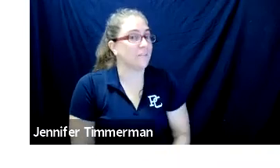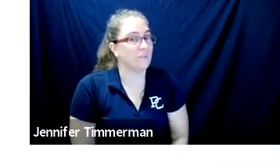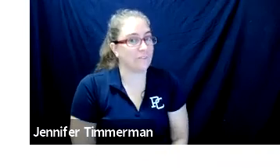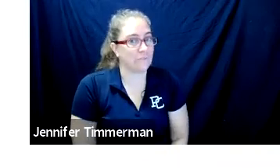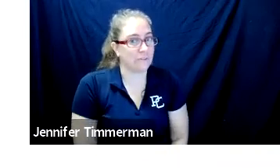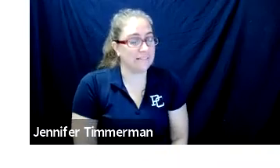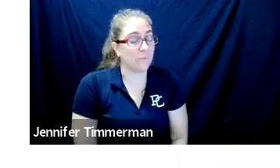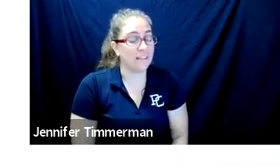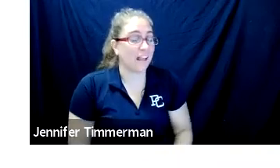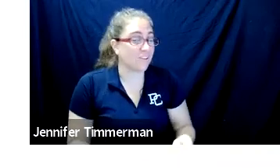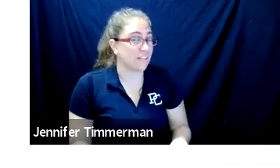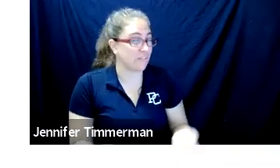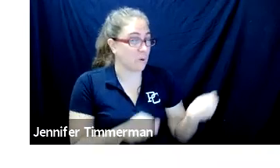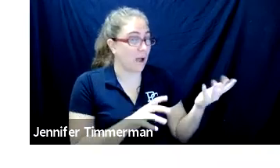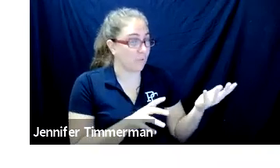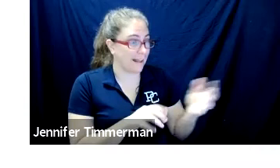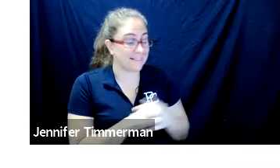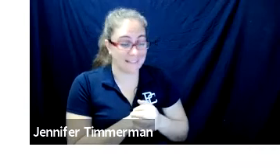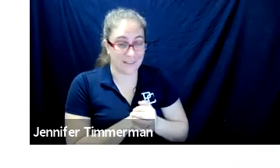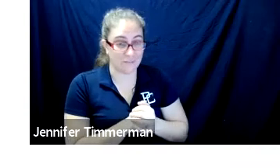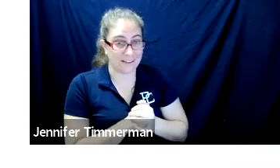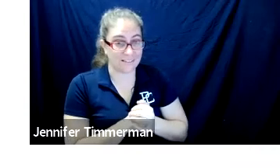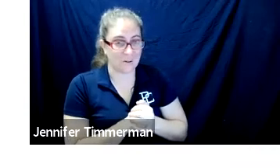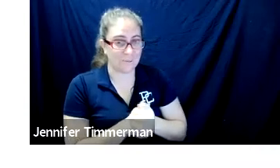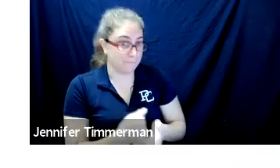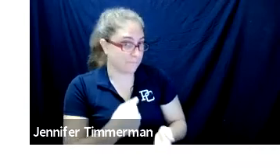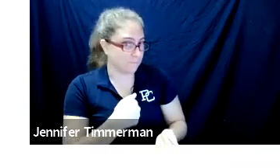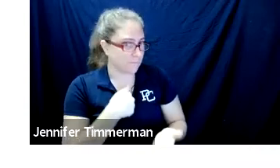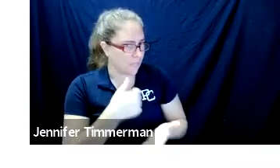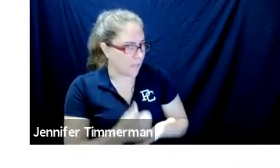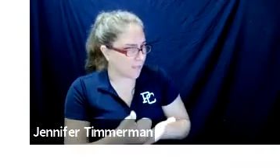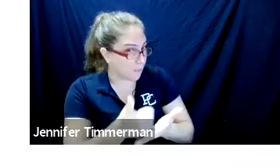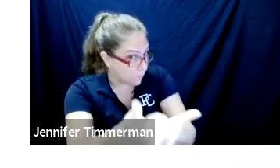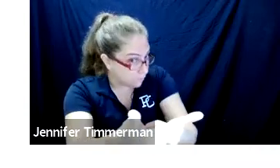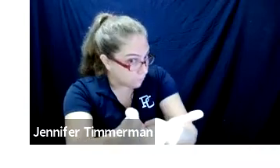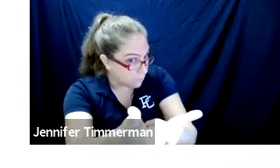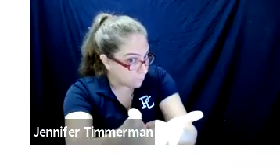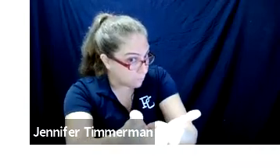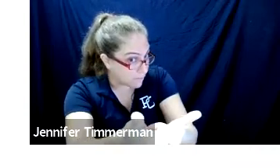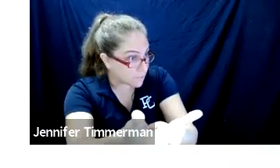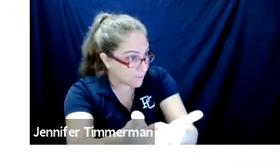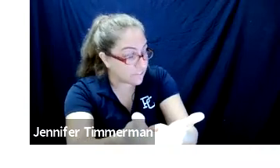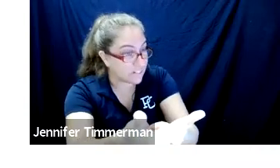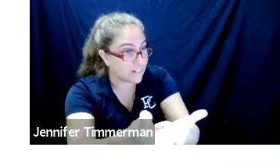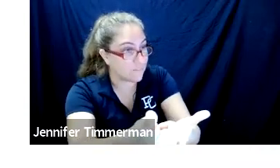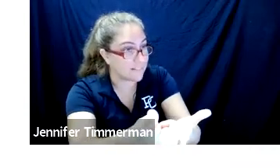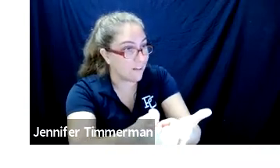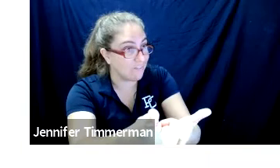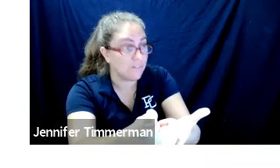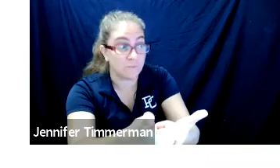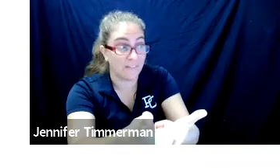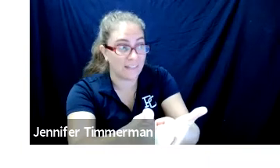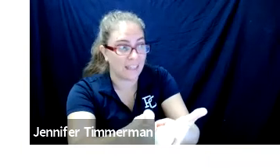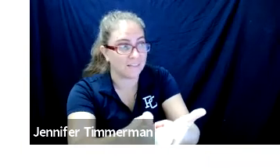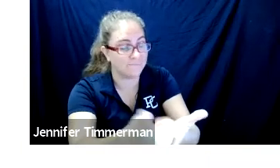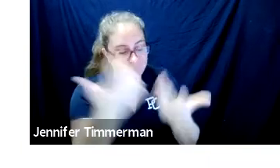That's another one of those words that we can actually throw out when asking that phrase, though. I help you is a question in and of itself,